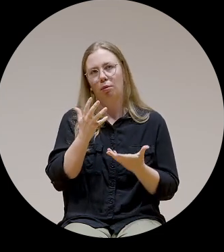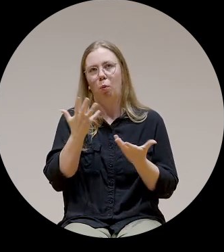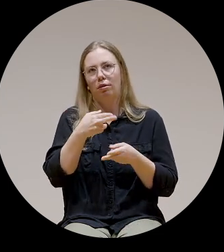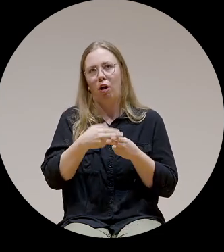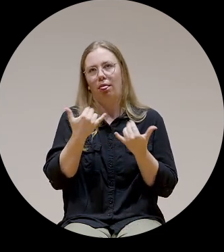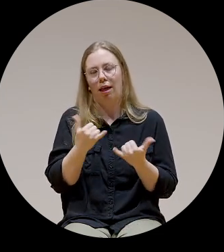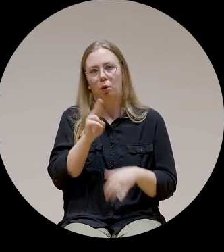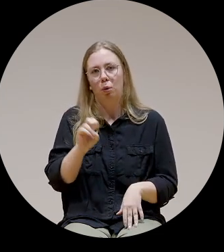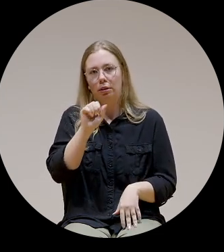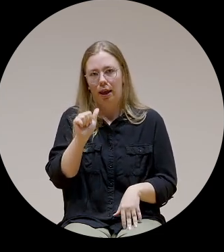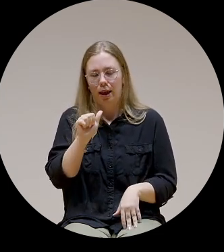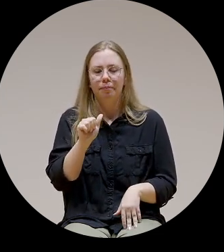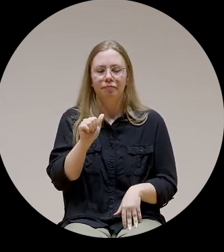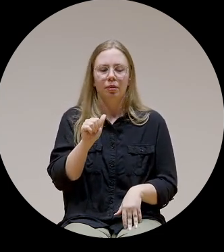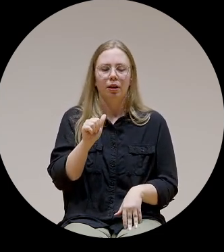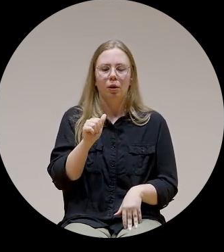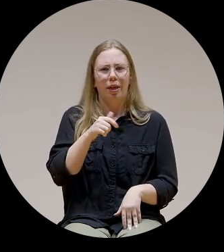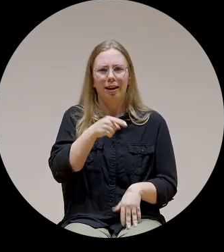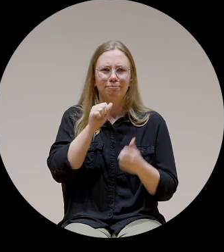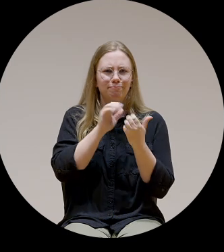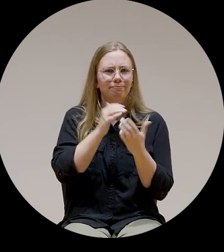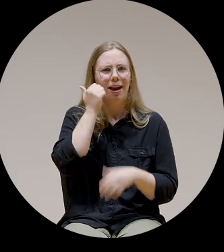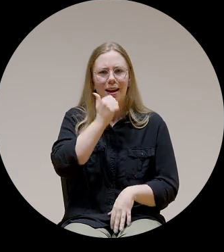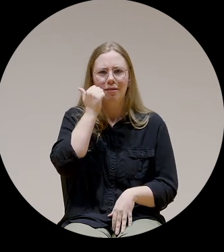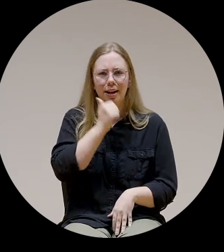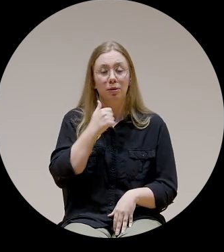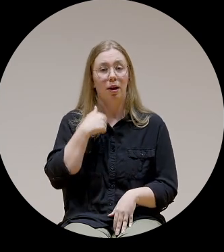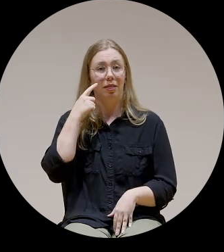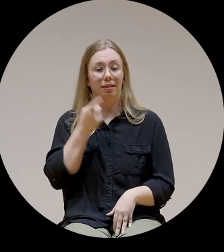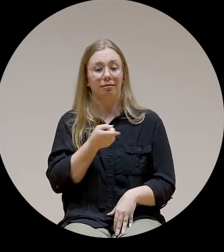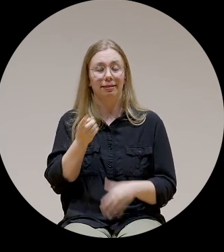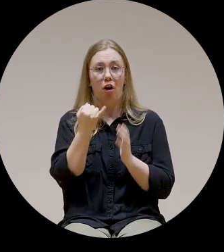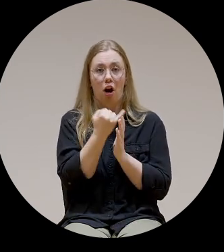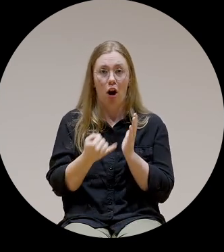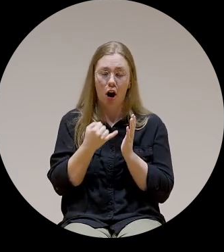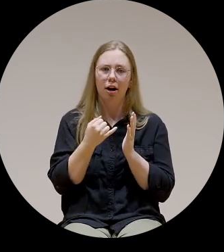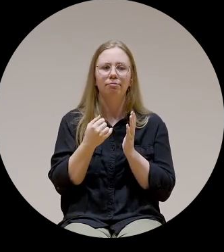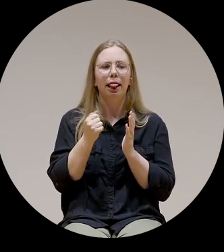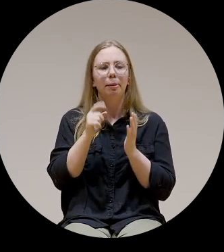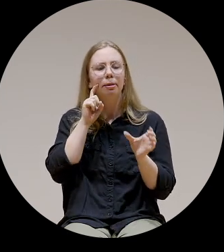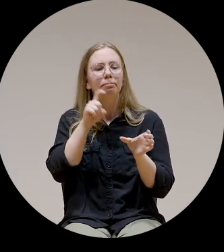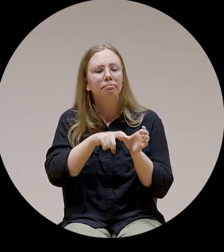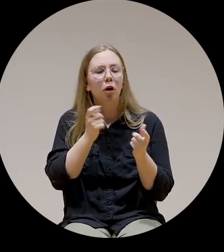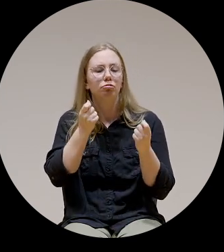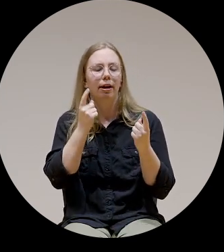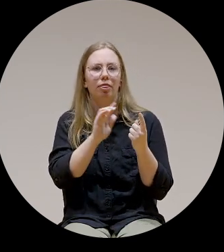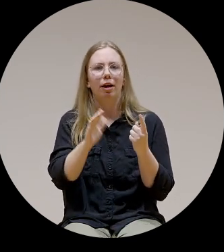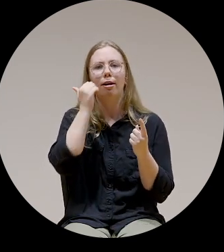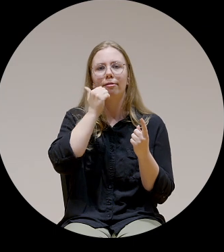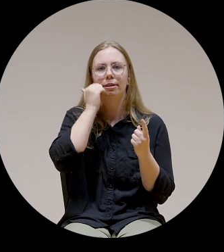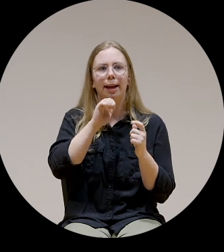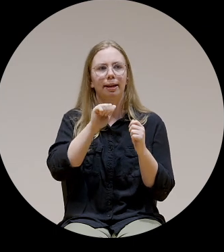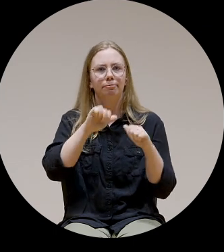these are what I like to think of as glimpses into the day-to-day lives of what our communities, the language